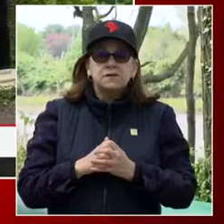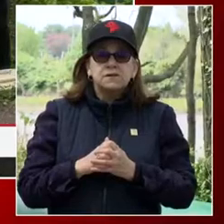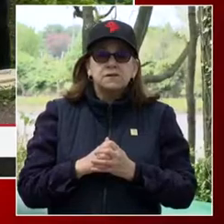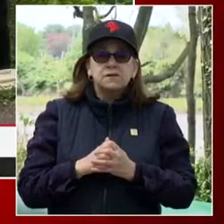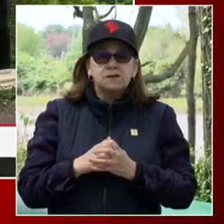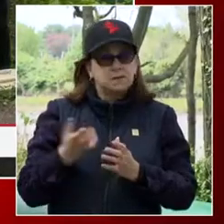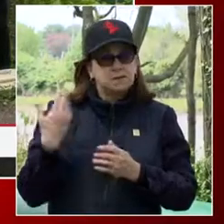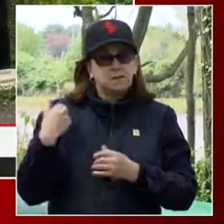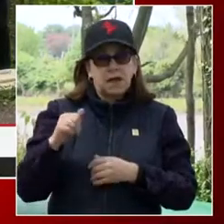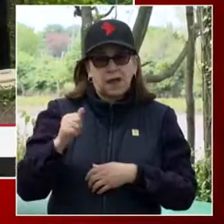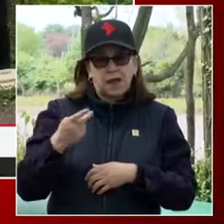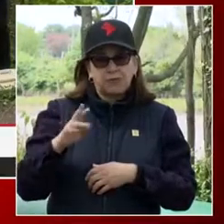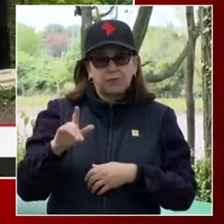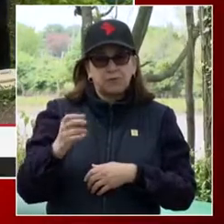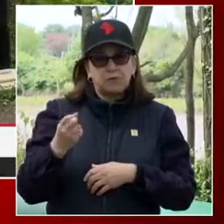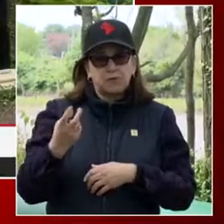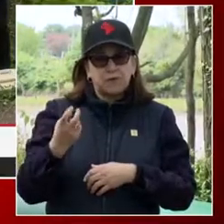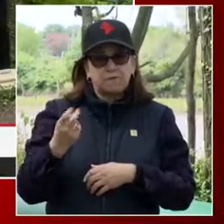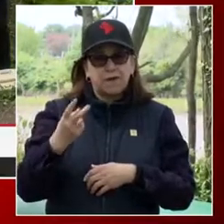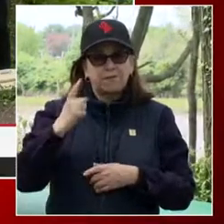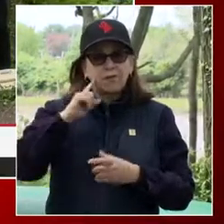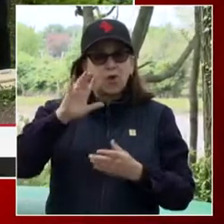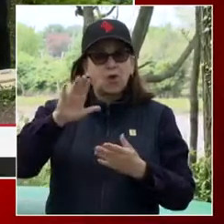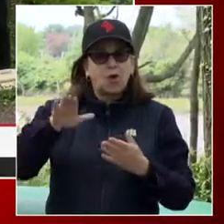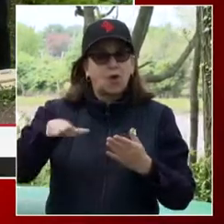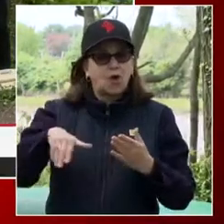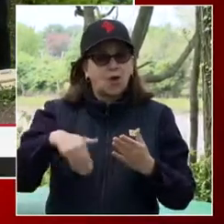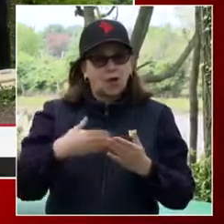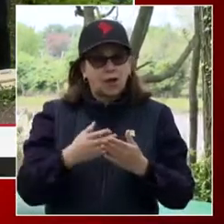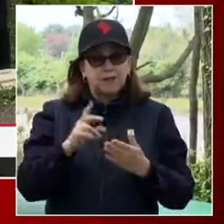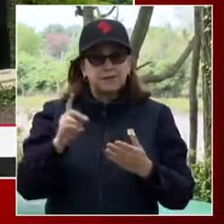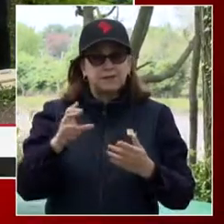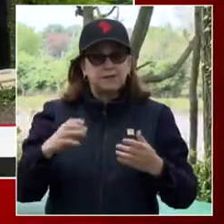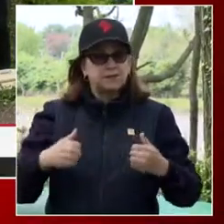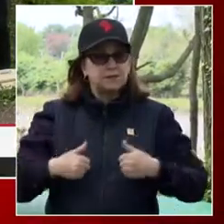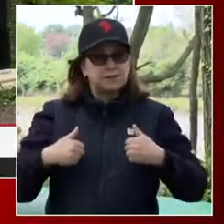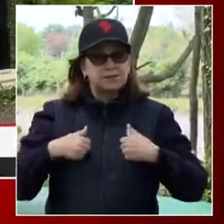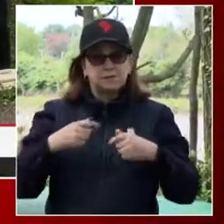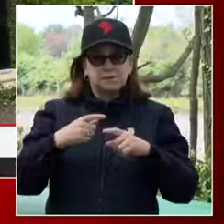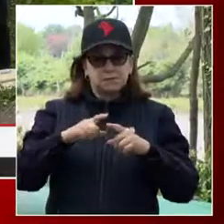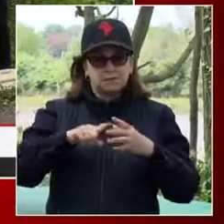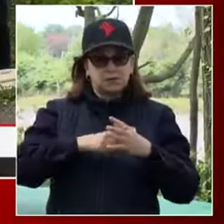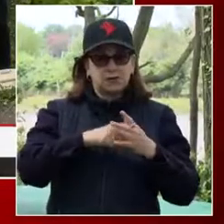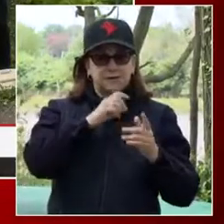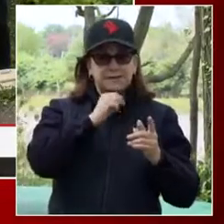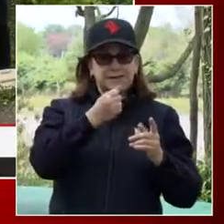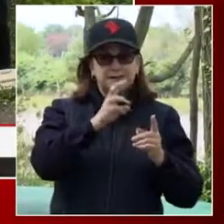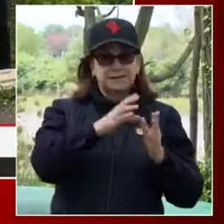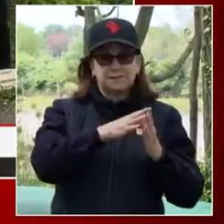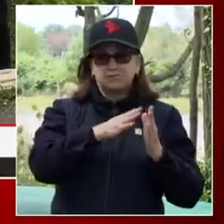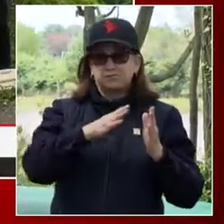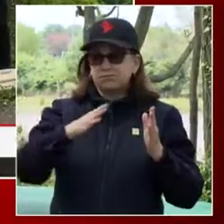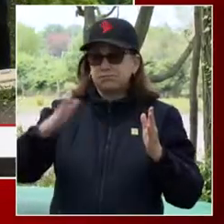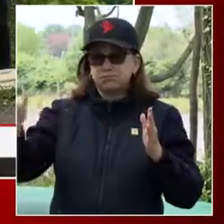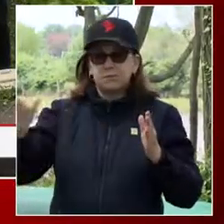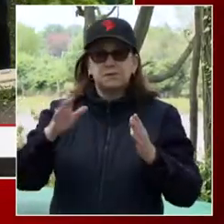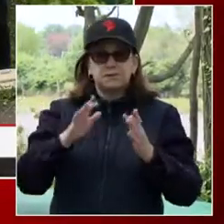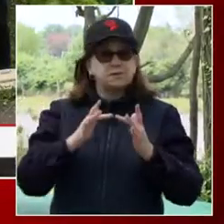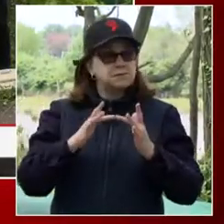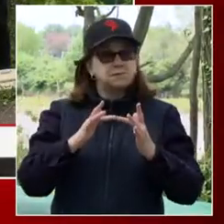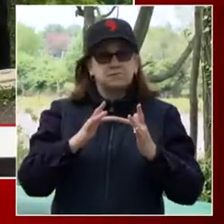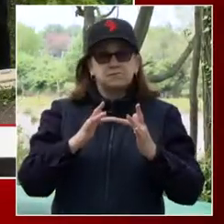12th, eligibility for all DC residents 16 and over. Our portal, it has been